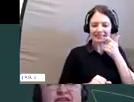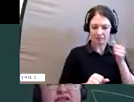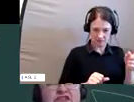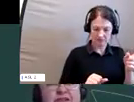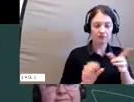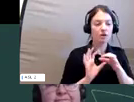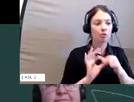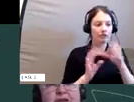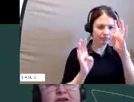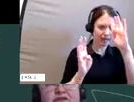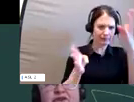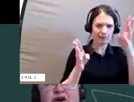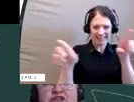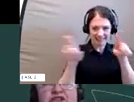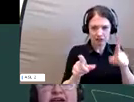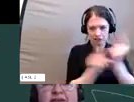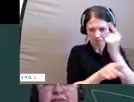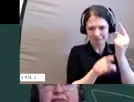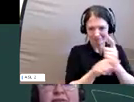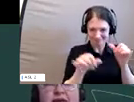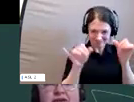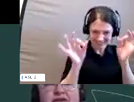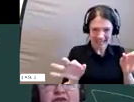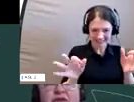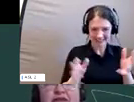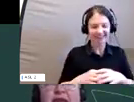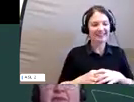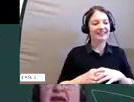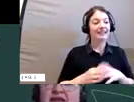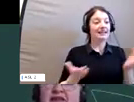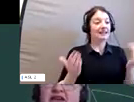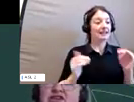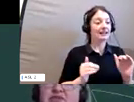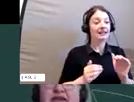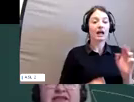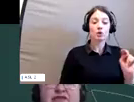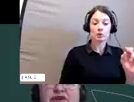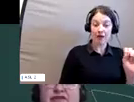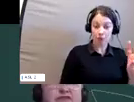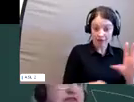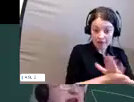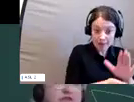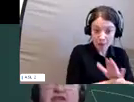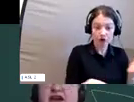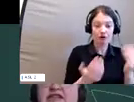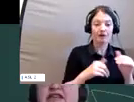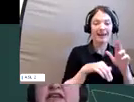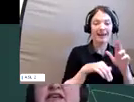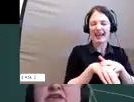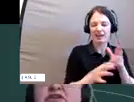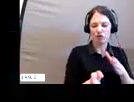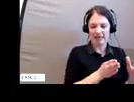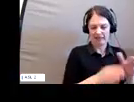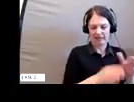up with a definition. We've also got the New South Wales paper and then the national plan. So we've got a reference there for